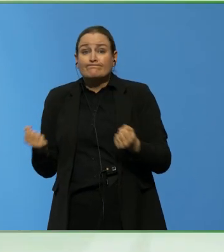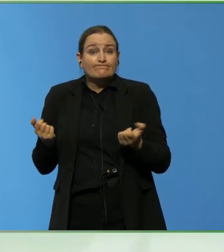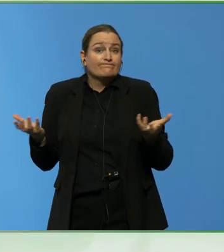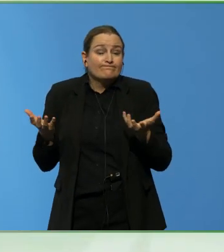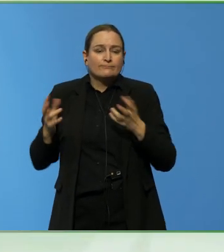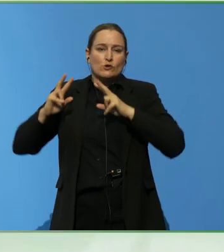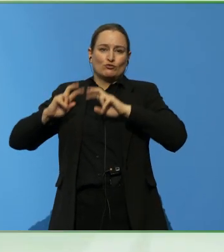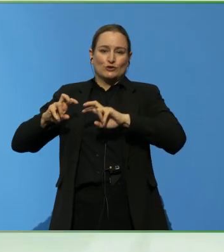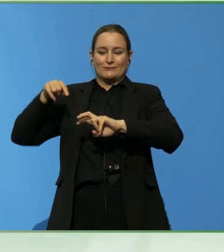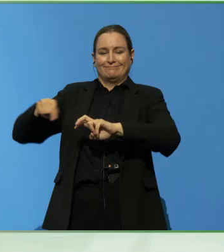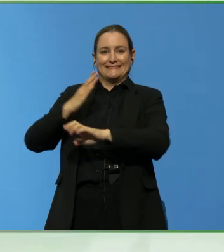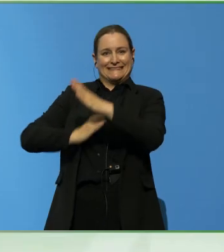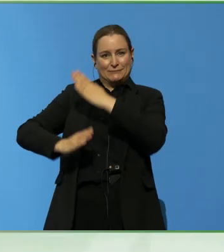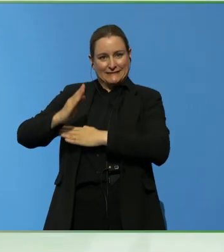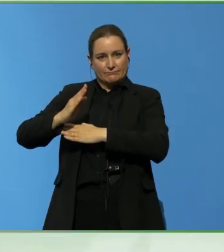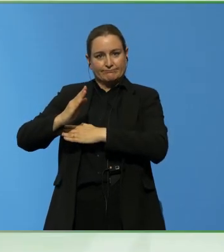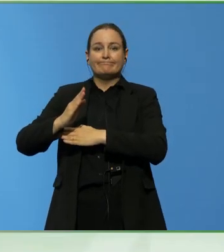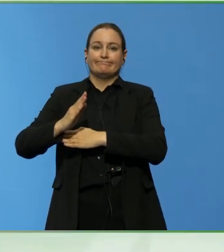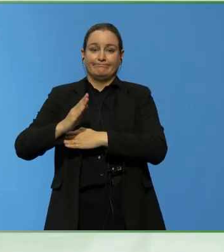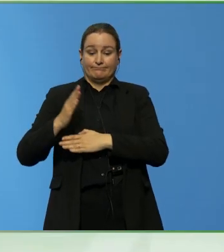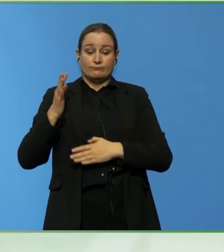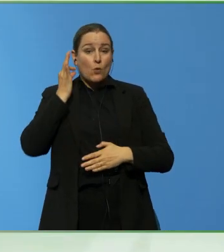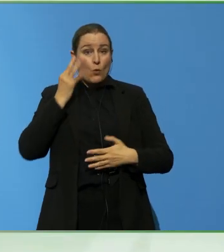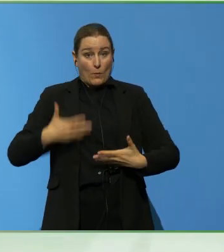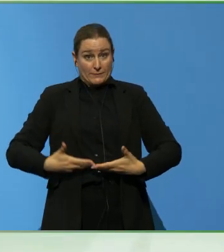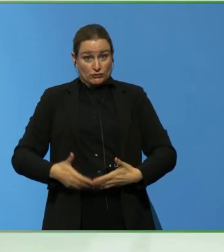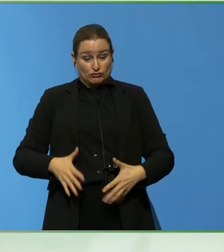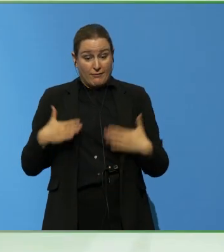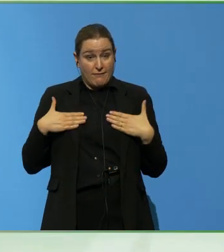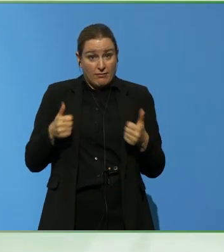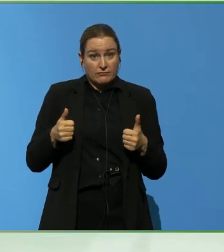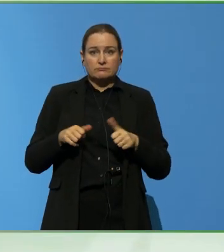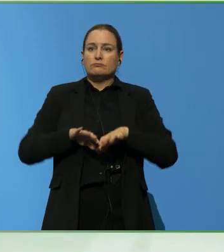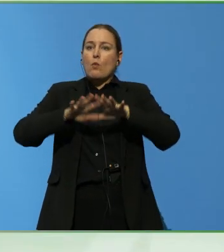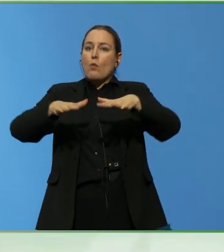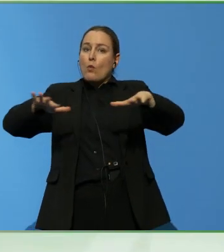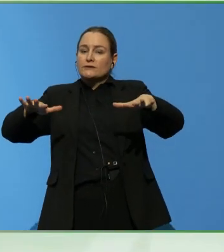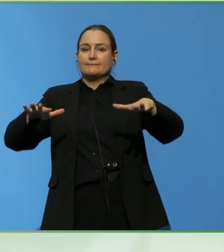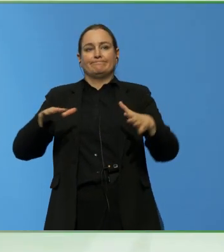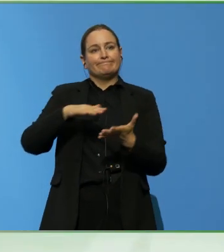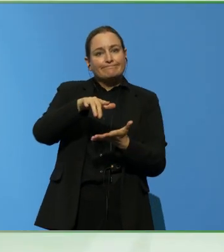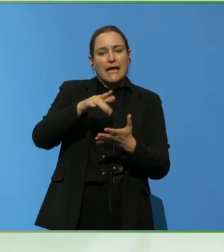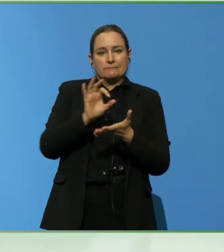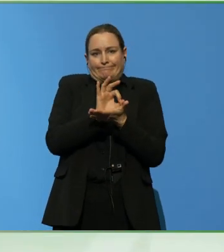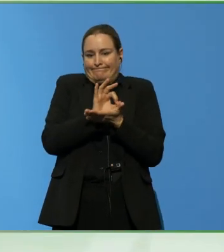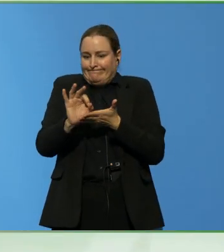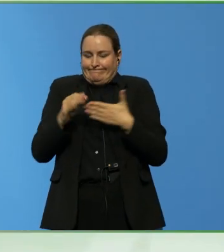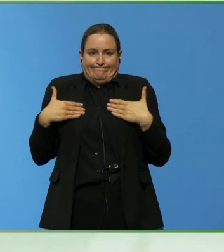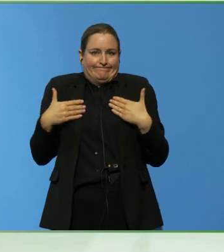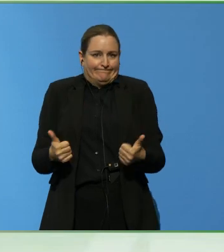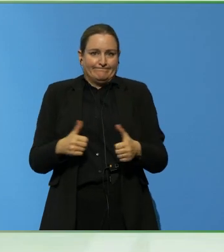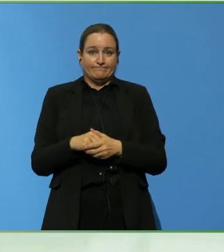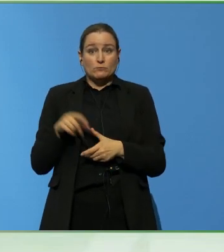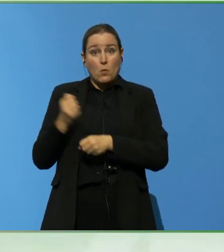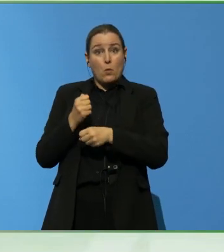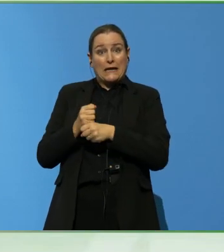on disability, menstrual health, water, sanitation, and hygiene. Jane has worked in East and Southern